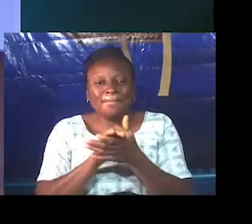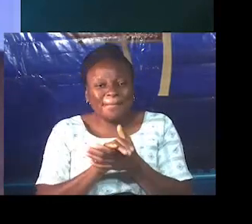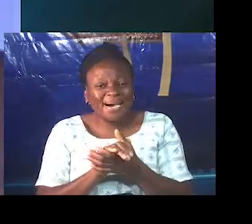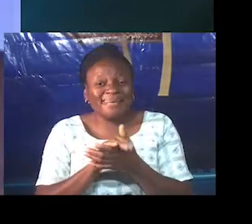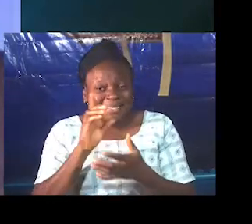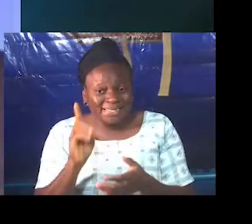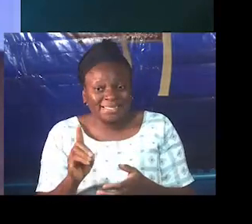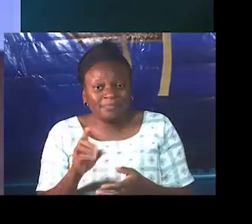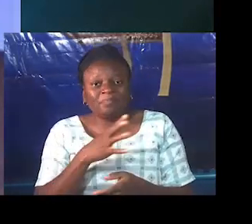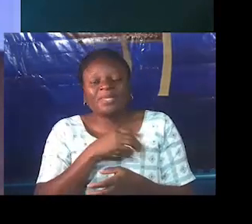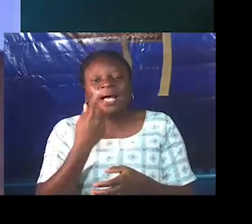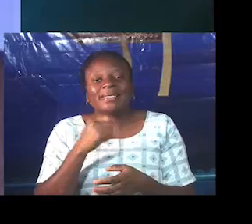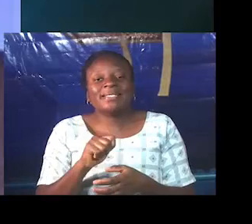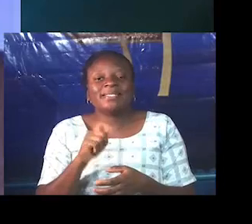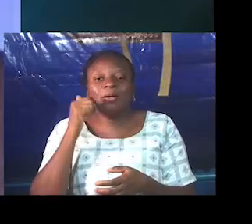marriable.